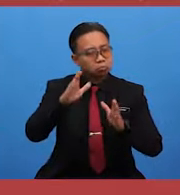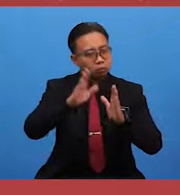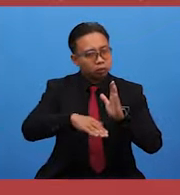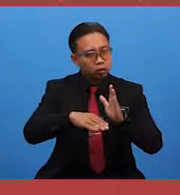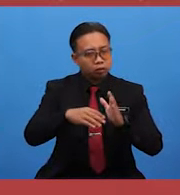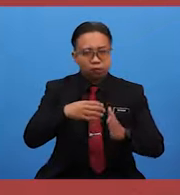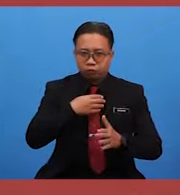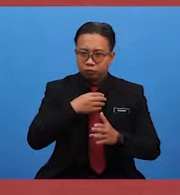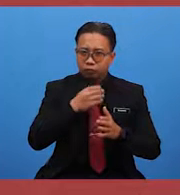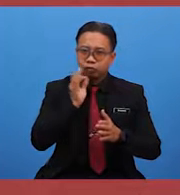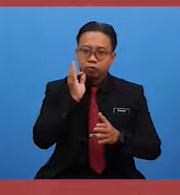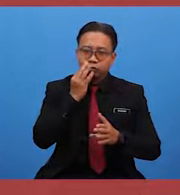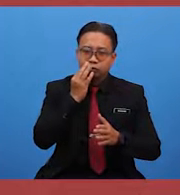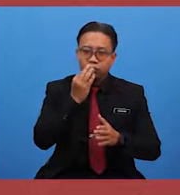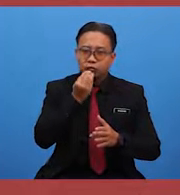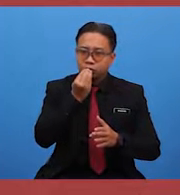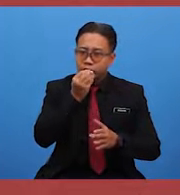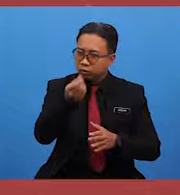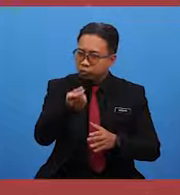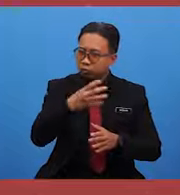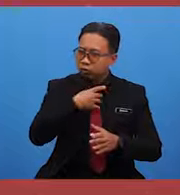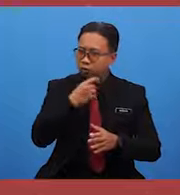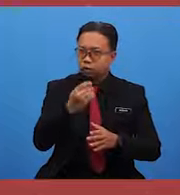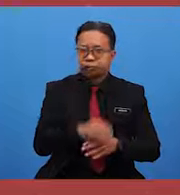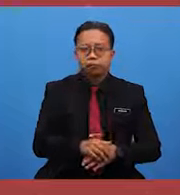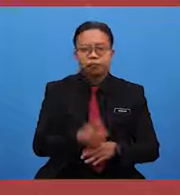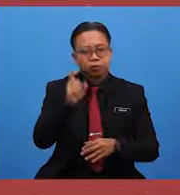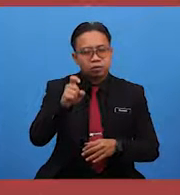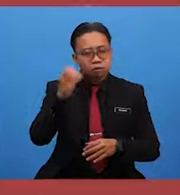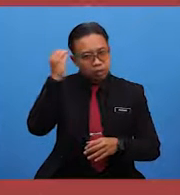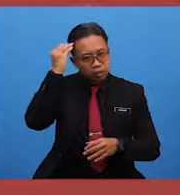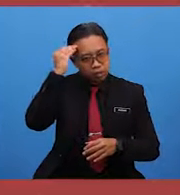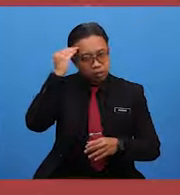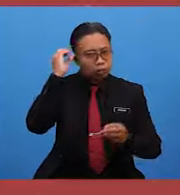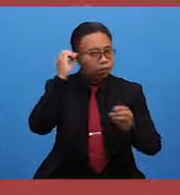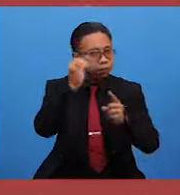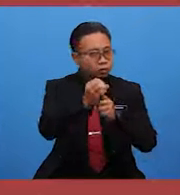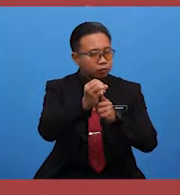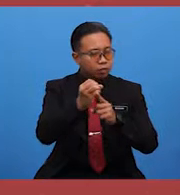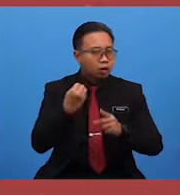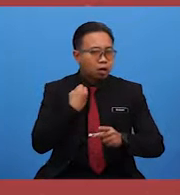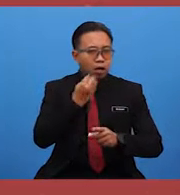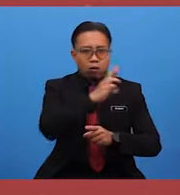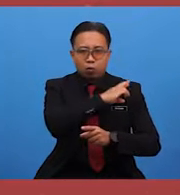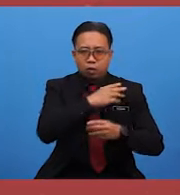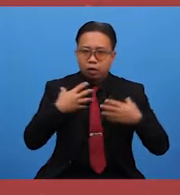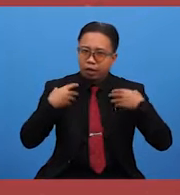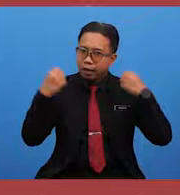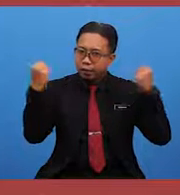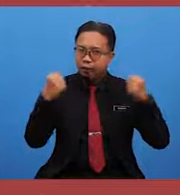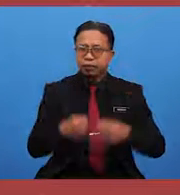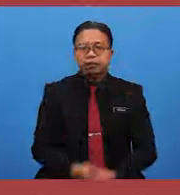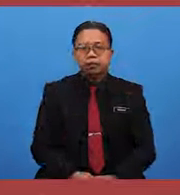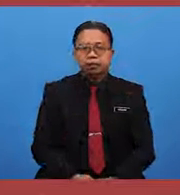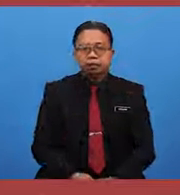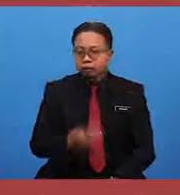you like. We must first understand the purpose of looking after our own health. To look after